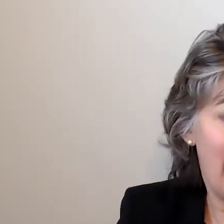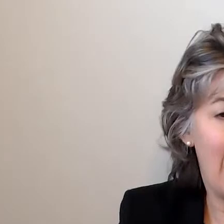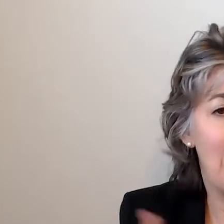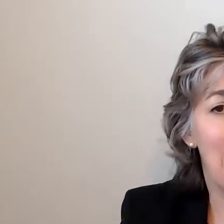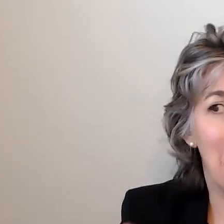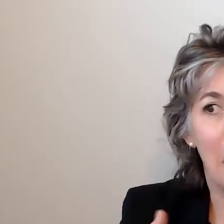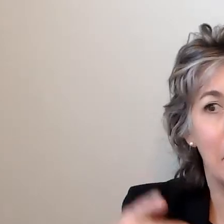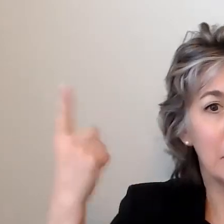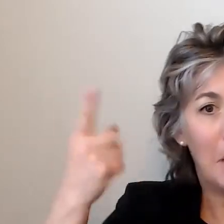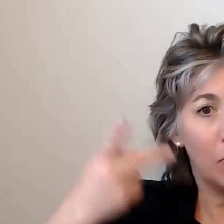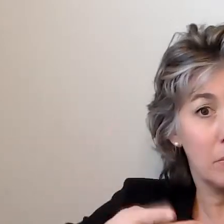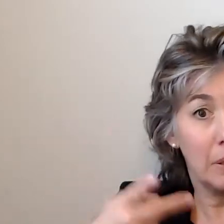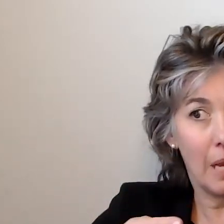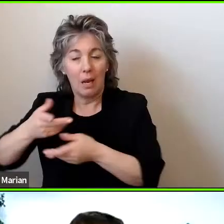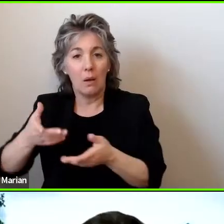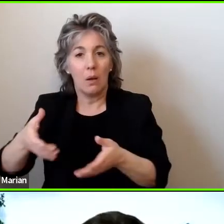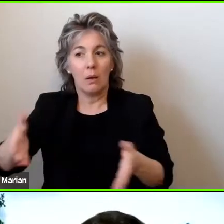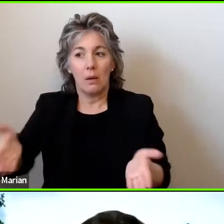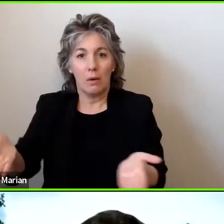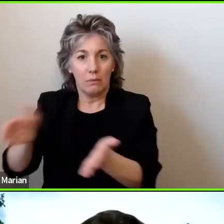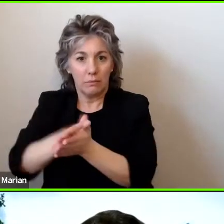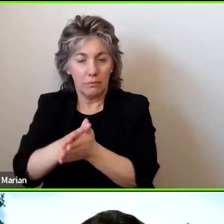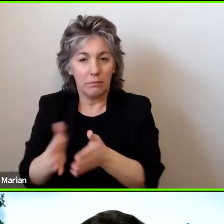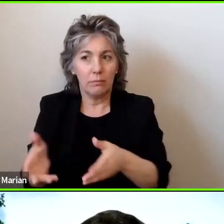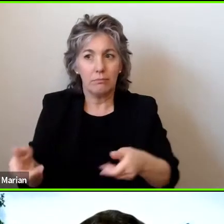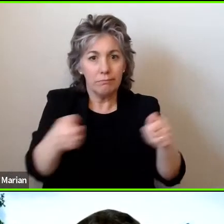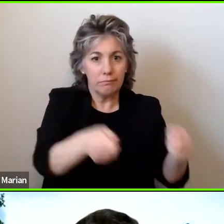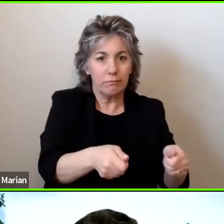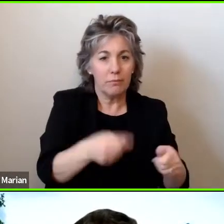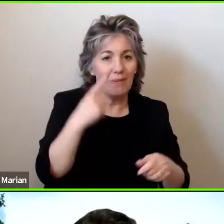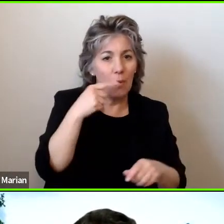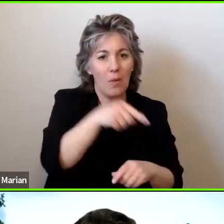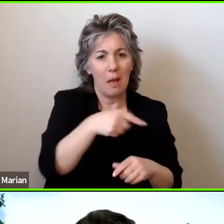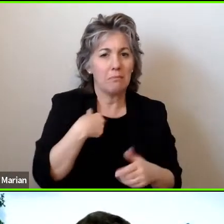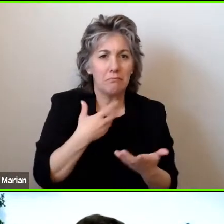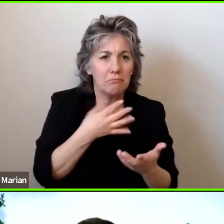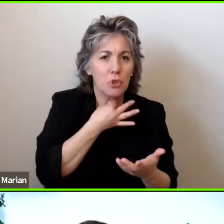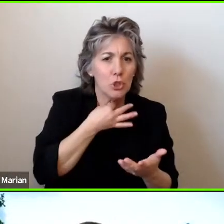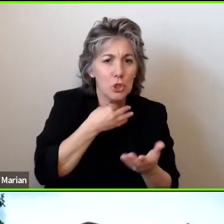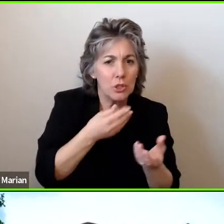caretaker folds it and secures it. I'd just like to hear more about that.